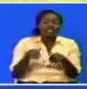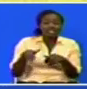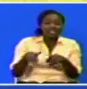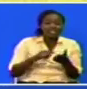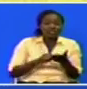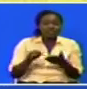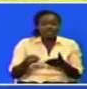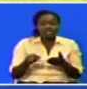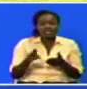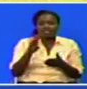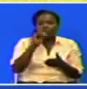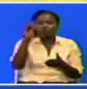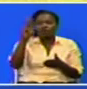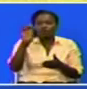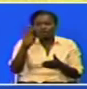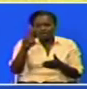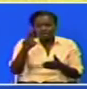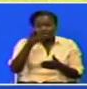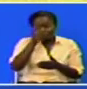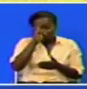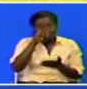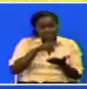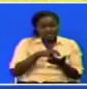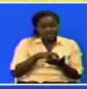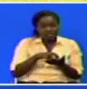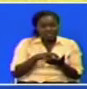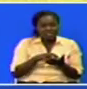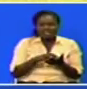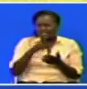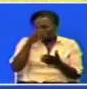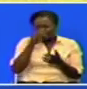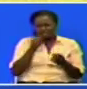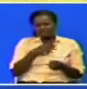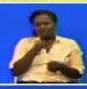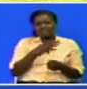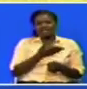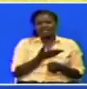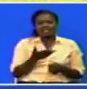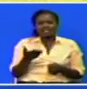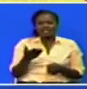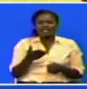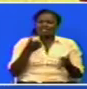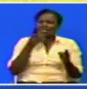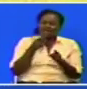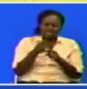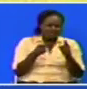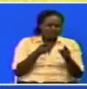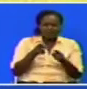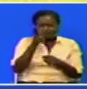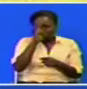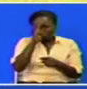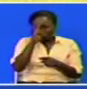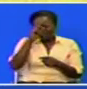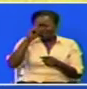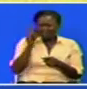at Buka police station. There was a lot of tension there. People are saying that they are accusing the police for being brutal